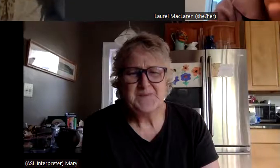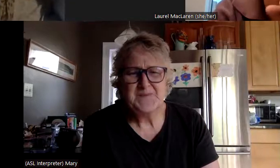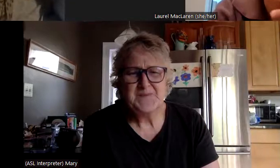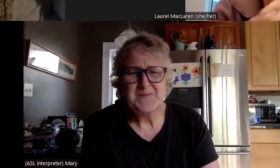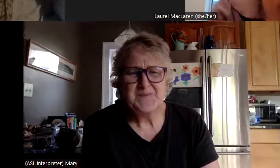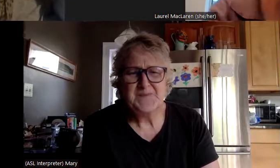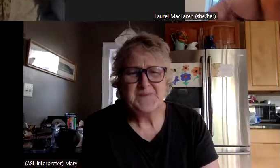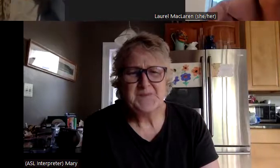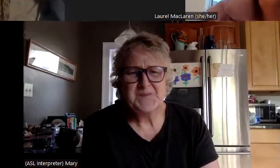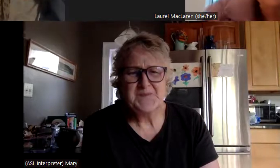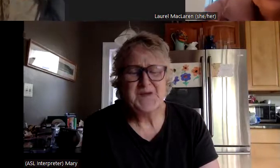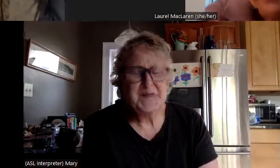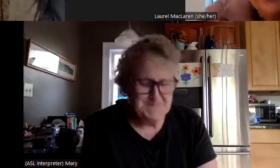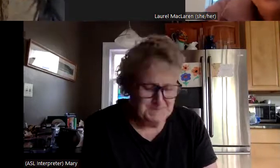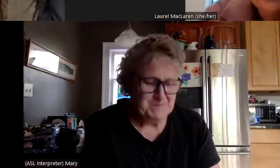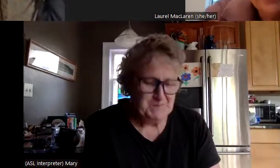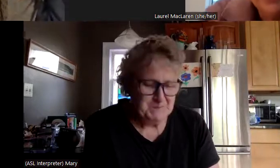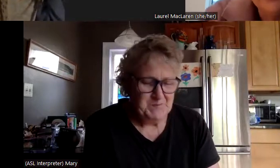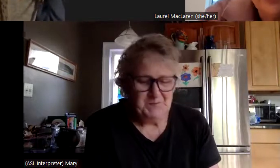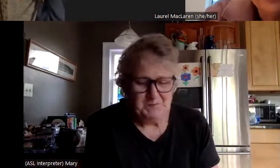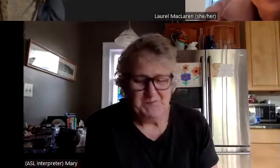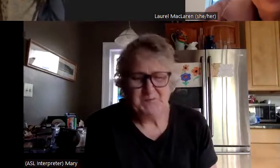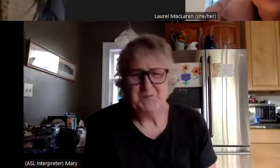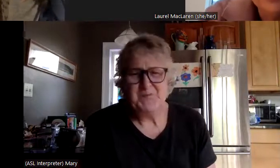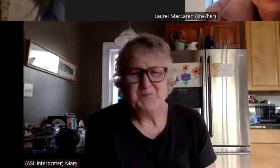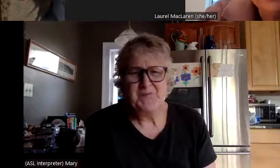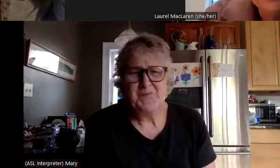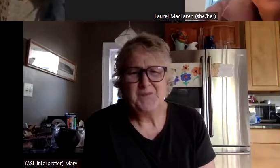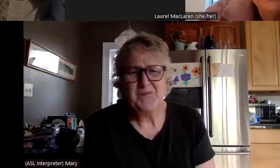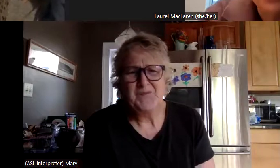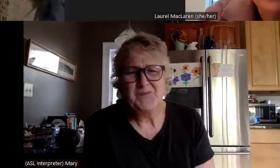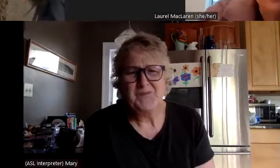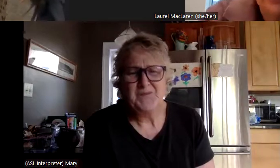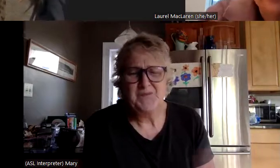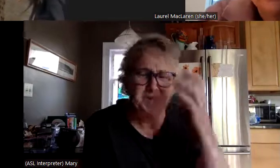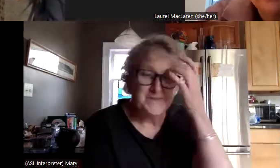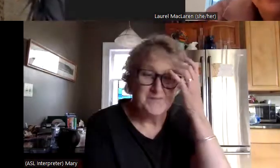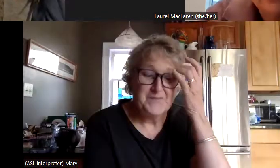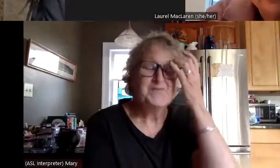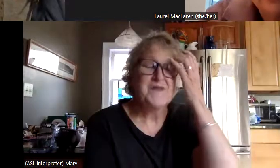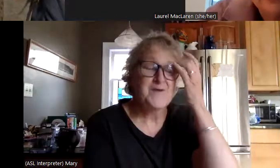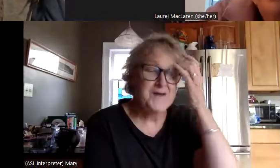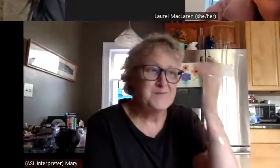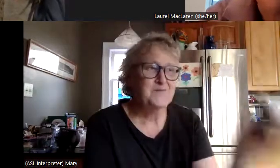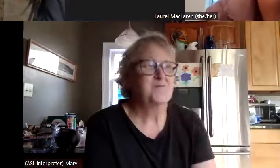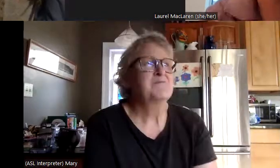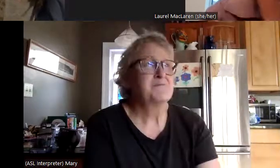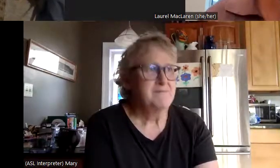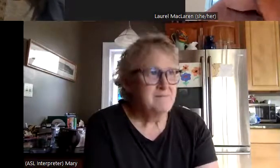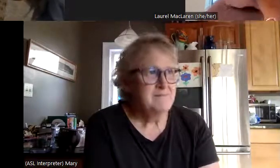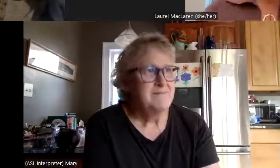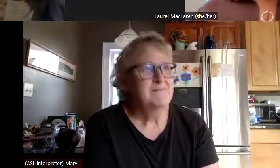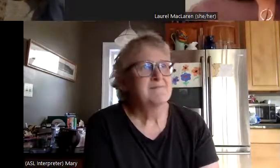better than either Dana or I can. Okay. The rattlesnake fishing story. Okay.